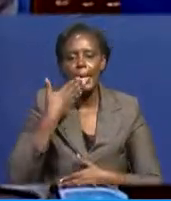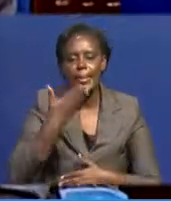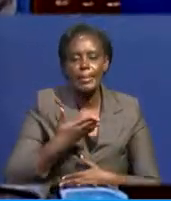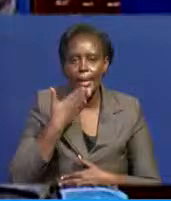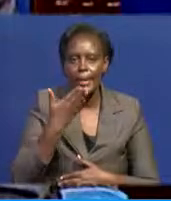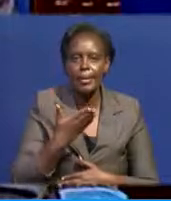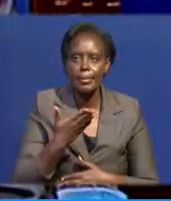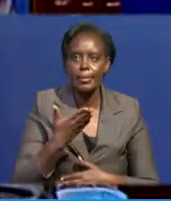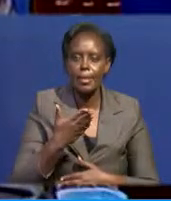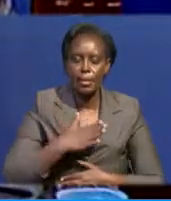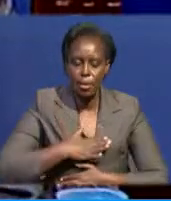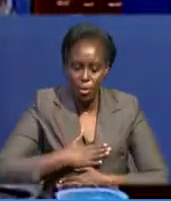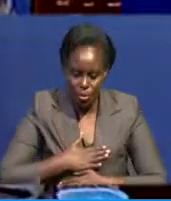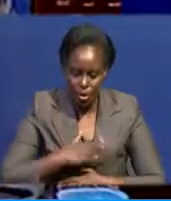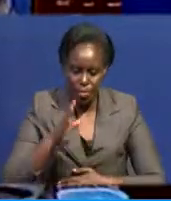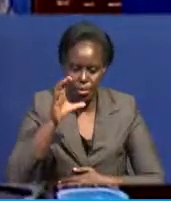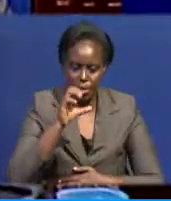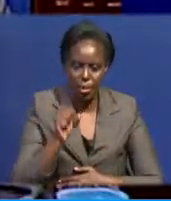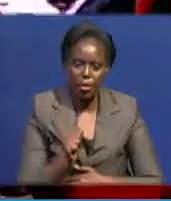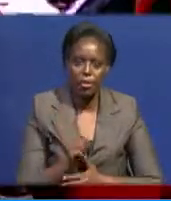that, Honorable CS.